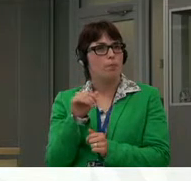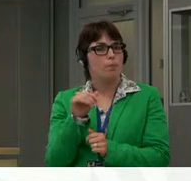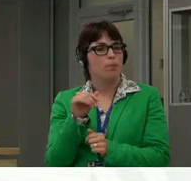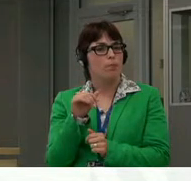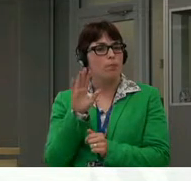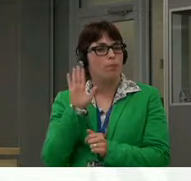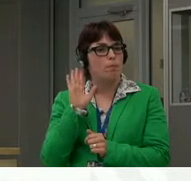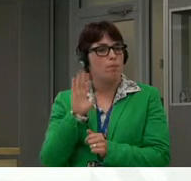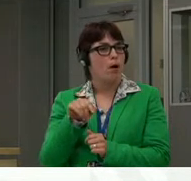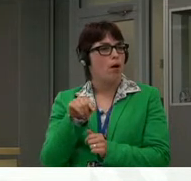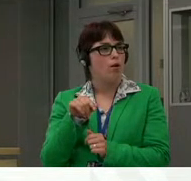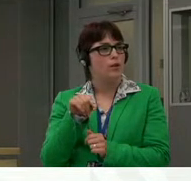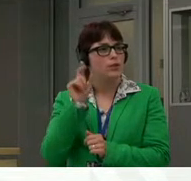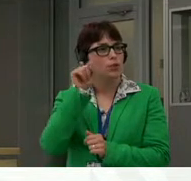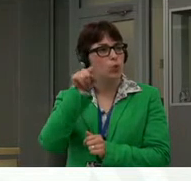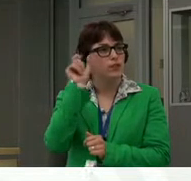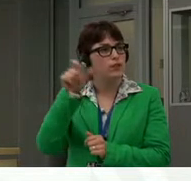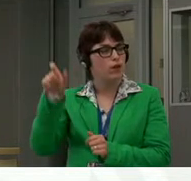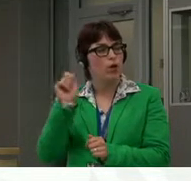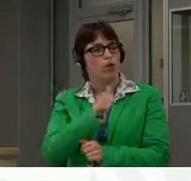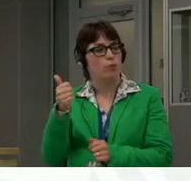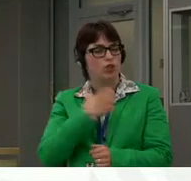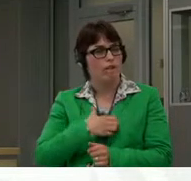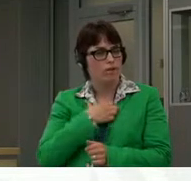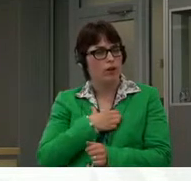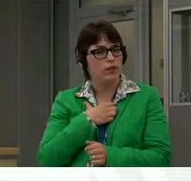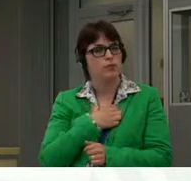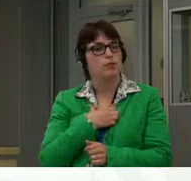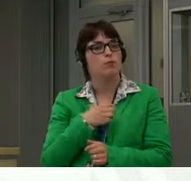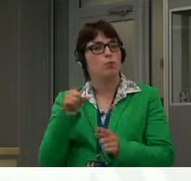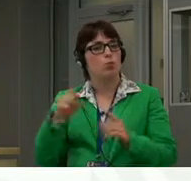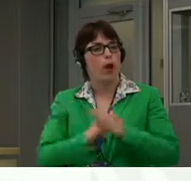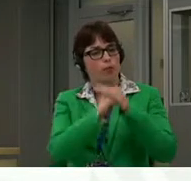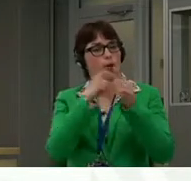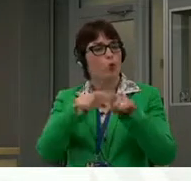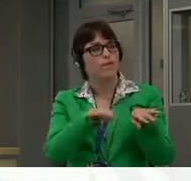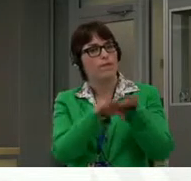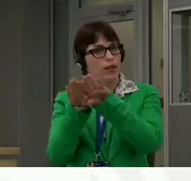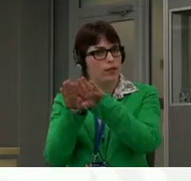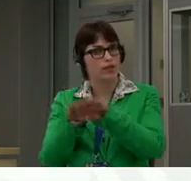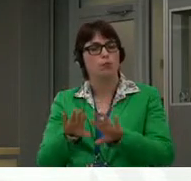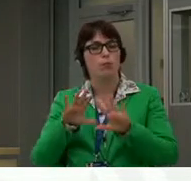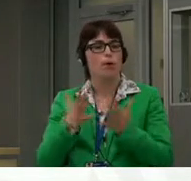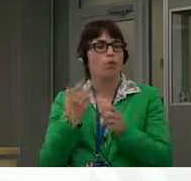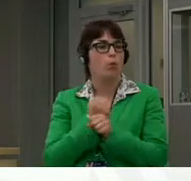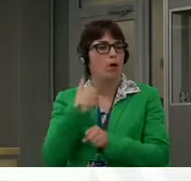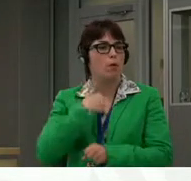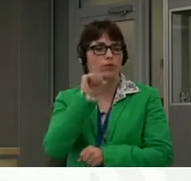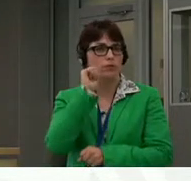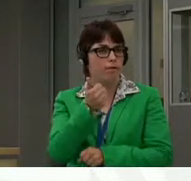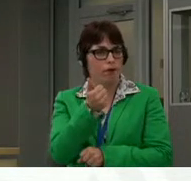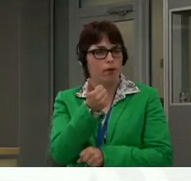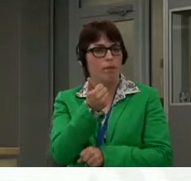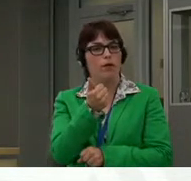regime adopted for this meeting cannot be deemed other than a procedural oversight. It cannot in any case to be considered nor constitute